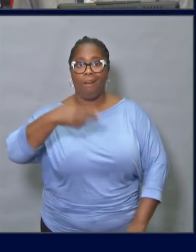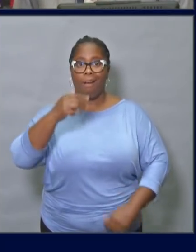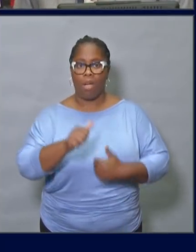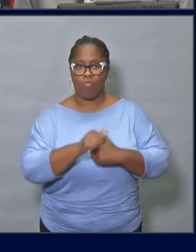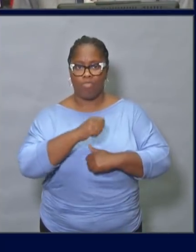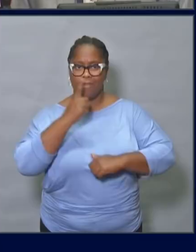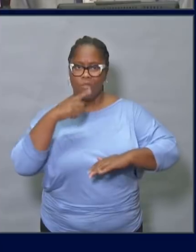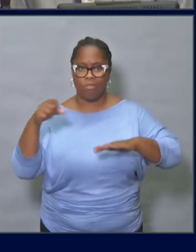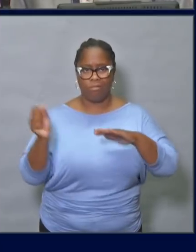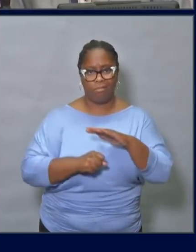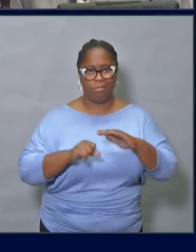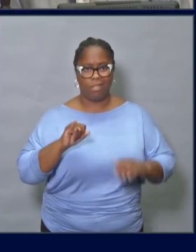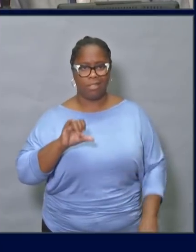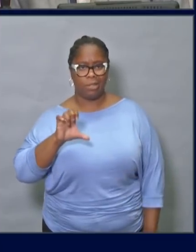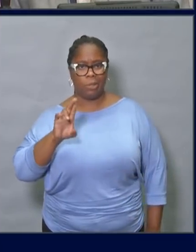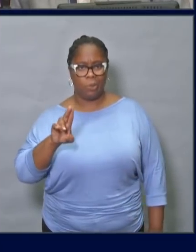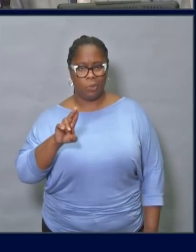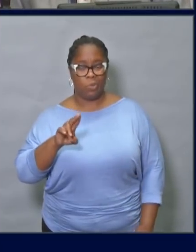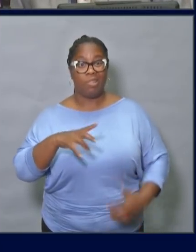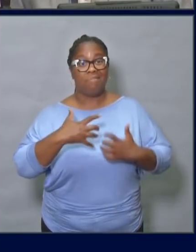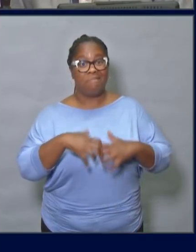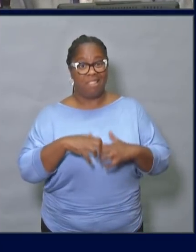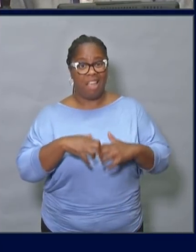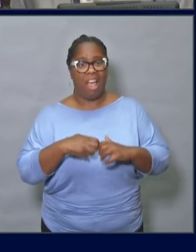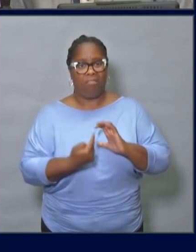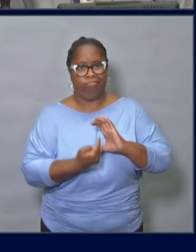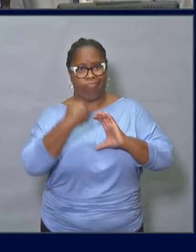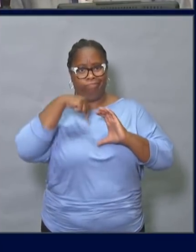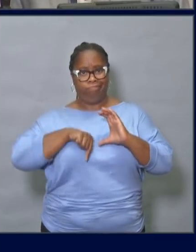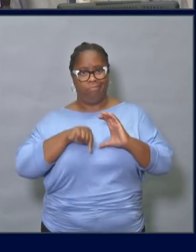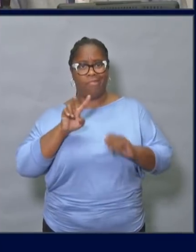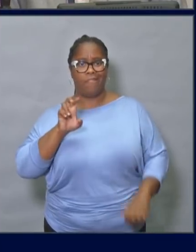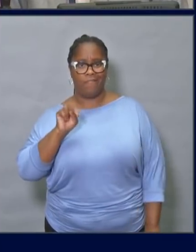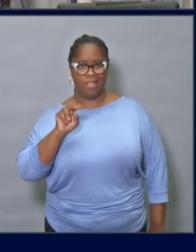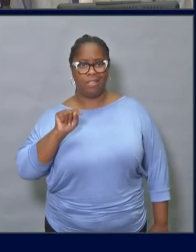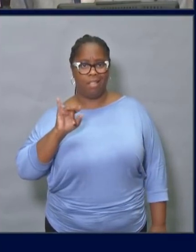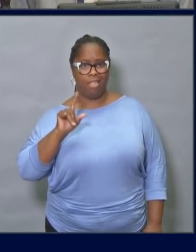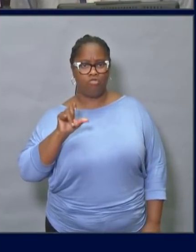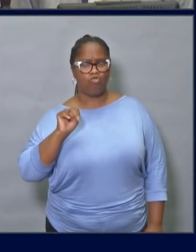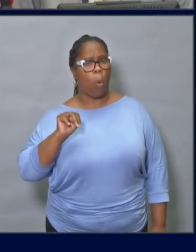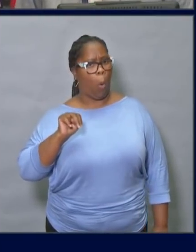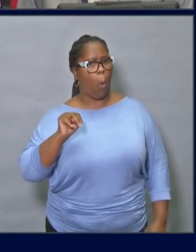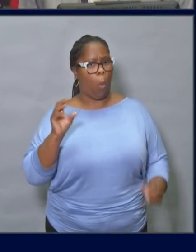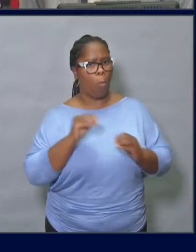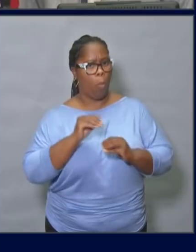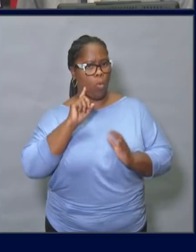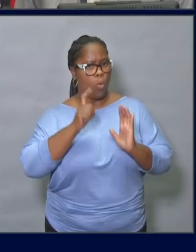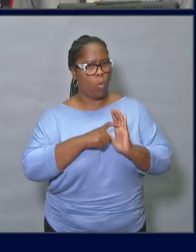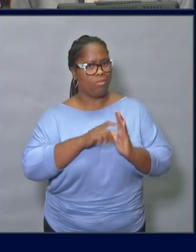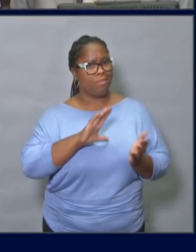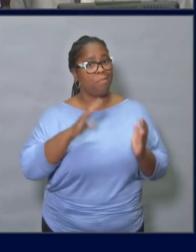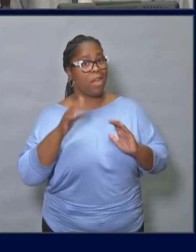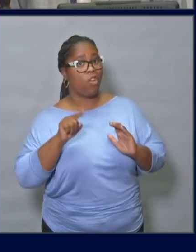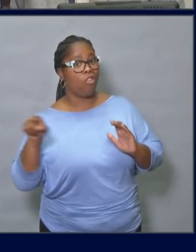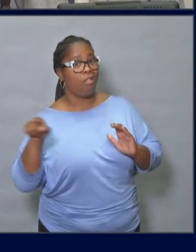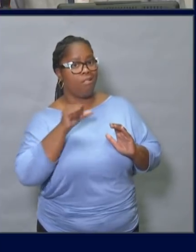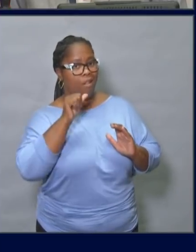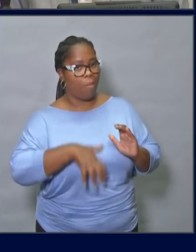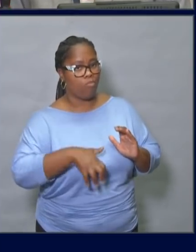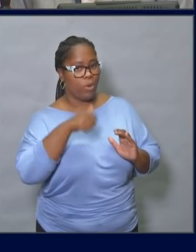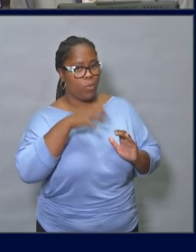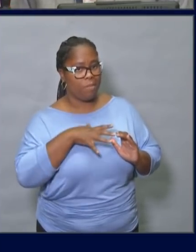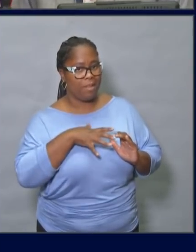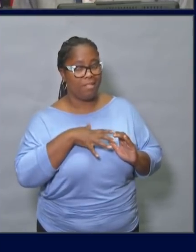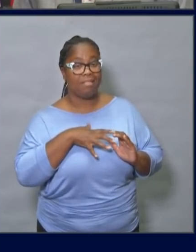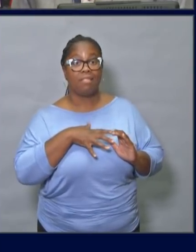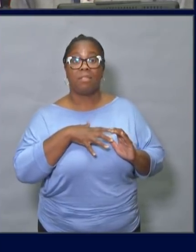placed on mechanical ventilation when compared to non-pregnant women. This is also an area in which healthcare inequities